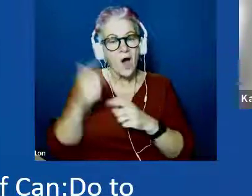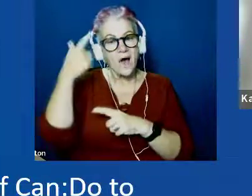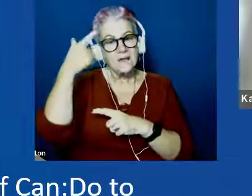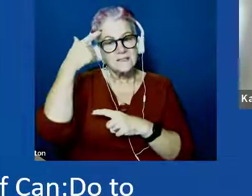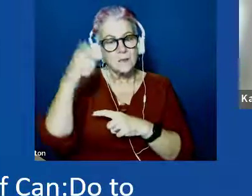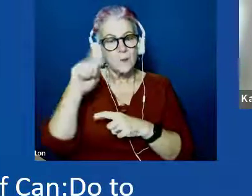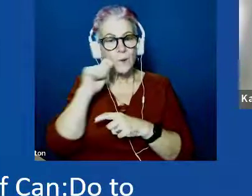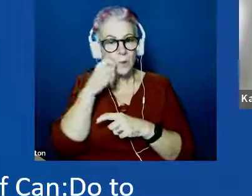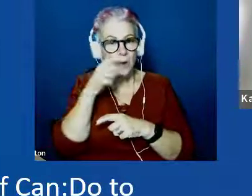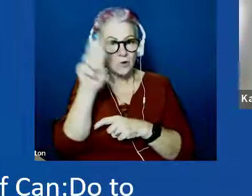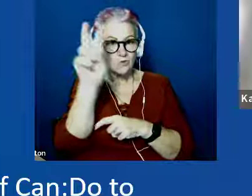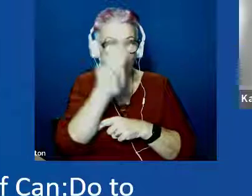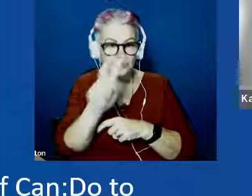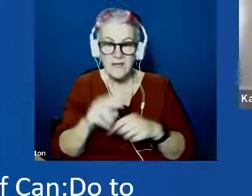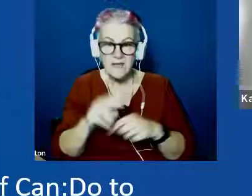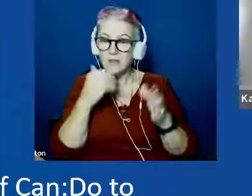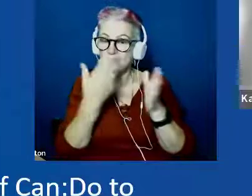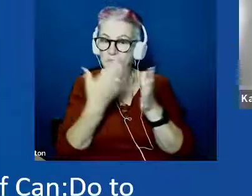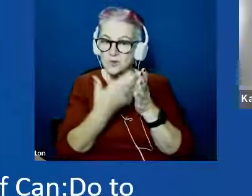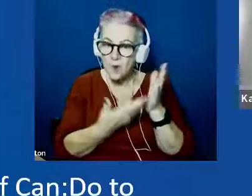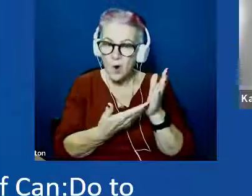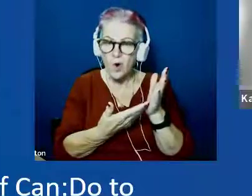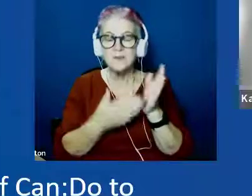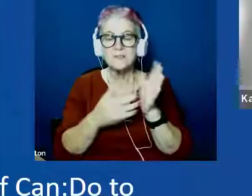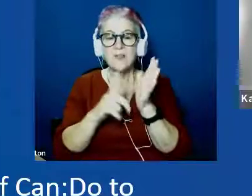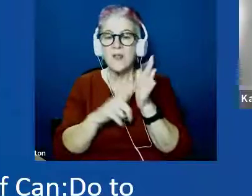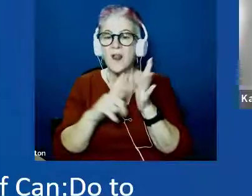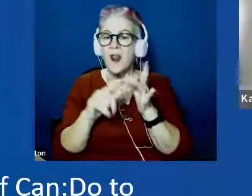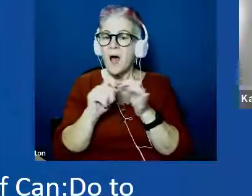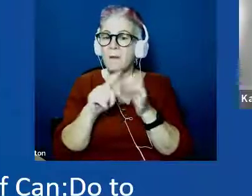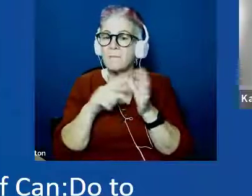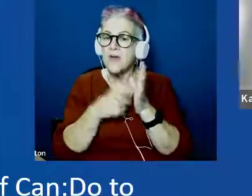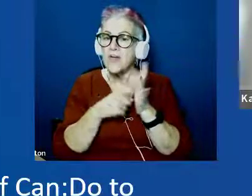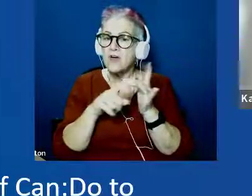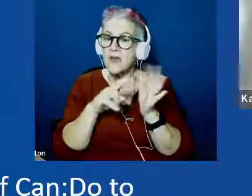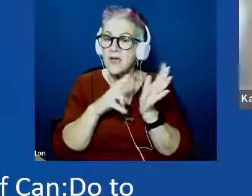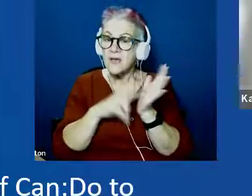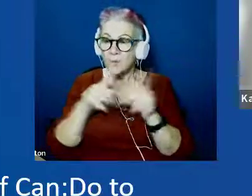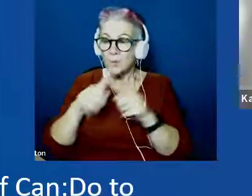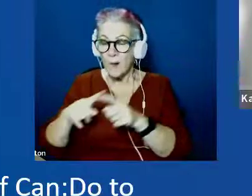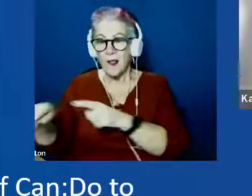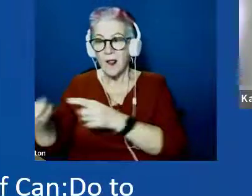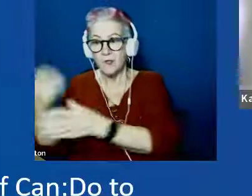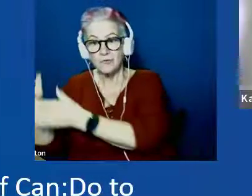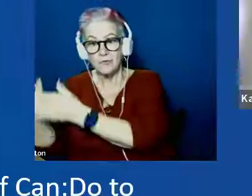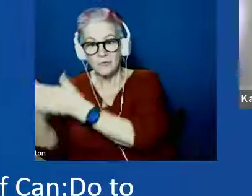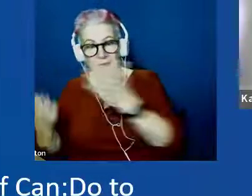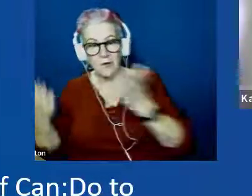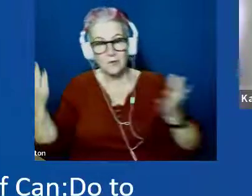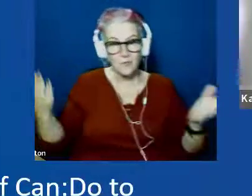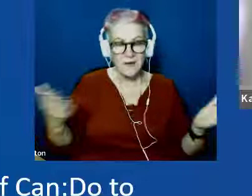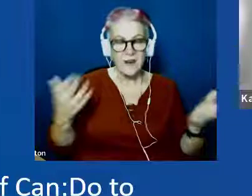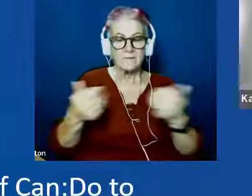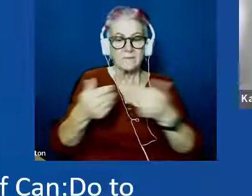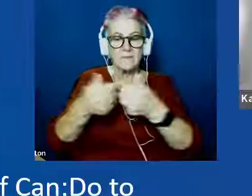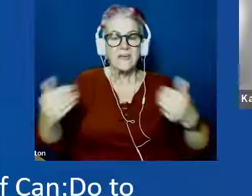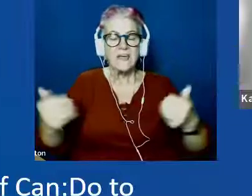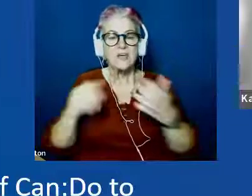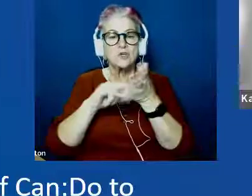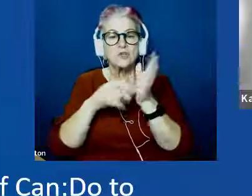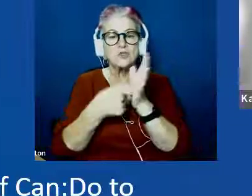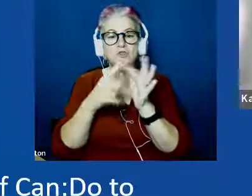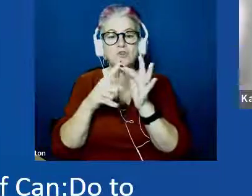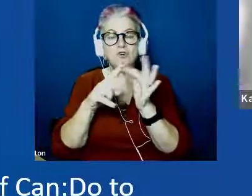would read our stories, the librarians would read the stories, and we would almost have a different screen where an interpreter,